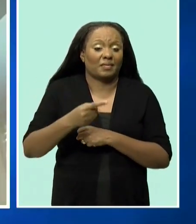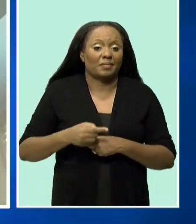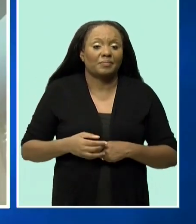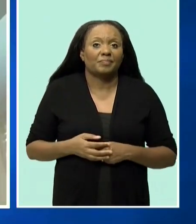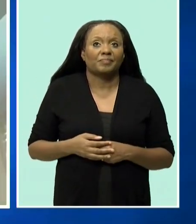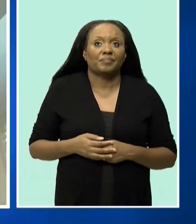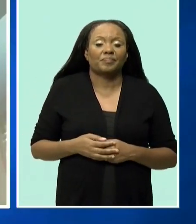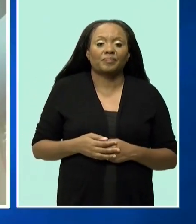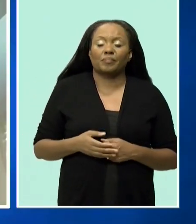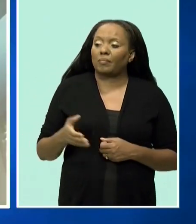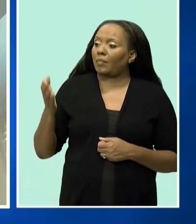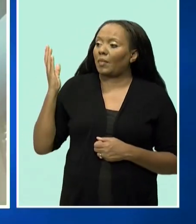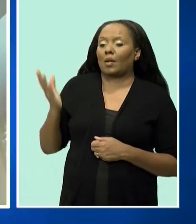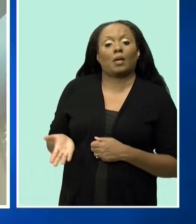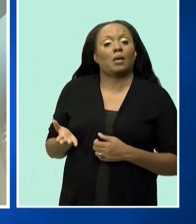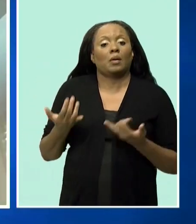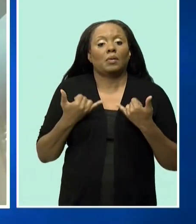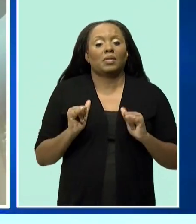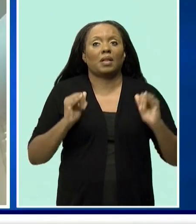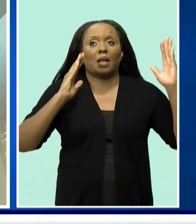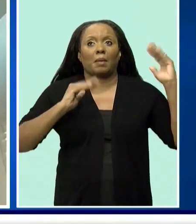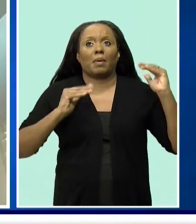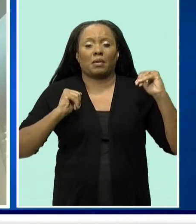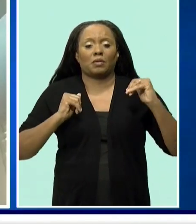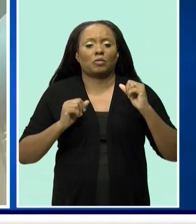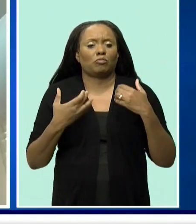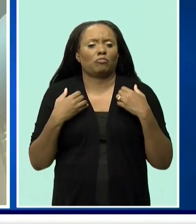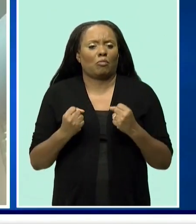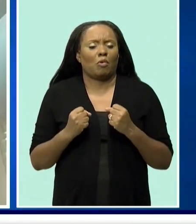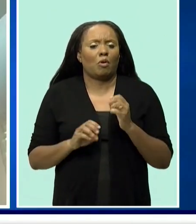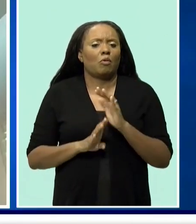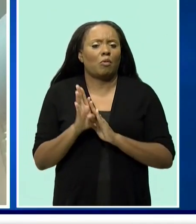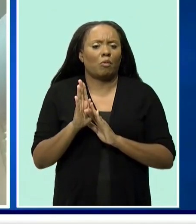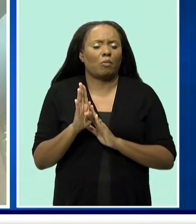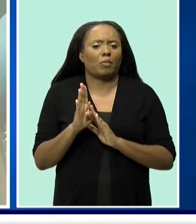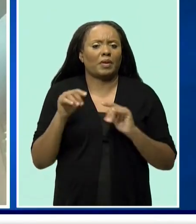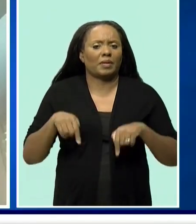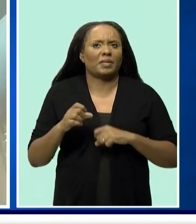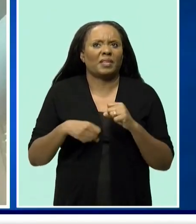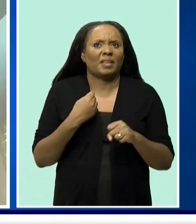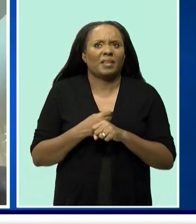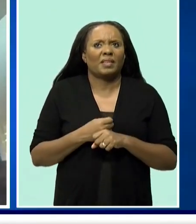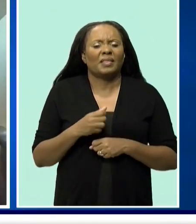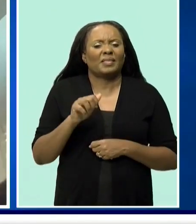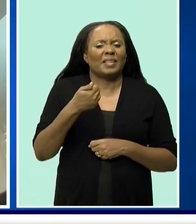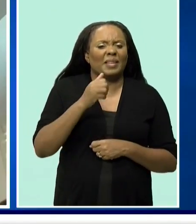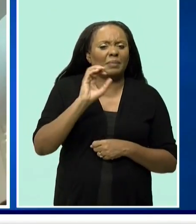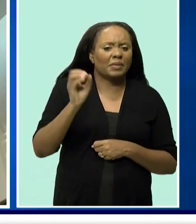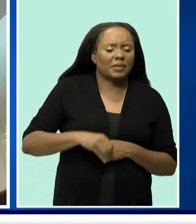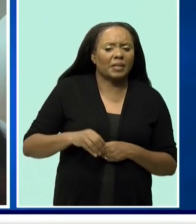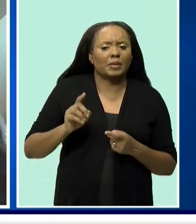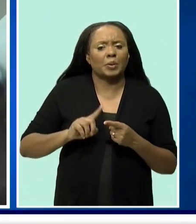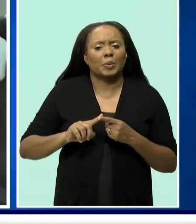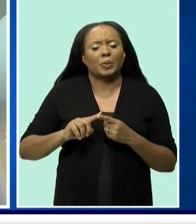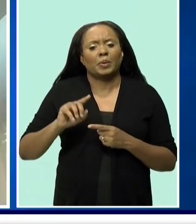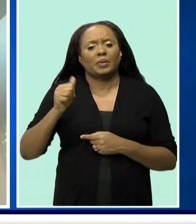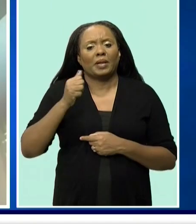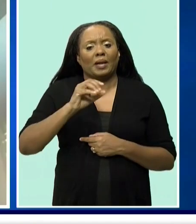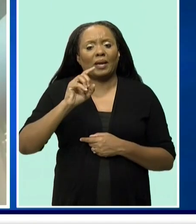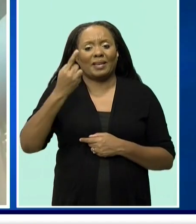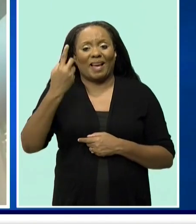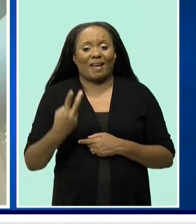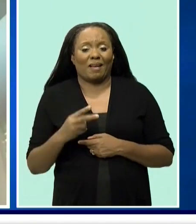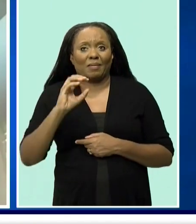We are still expecting strong growth for this year, 10 to 10.5, okay? Because remember that in 2020, the economy shrank